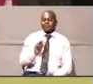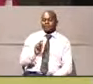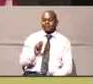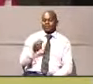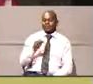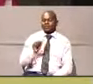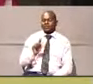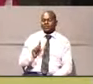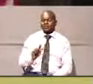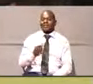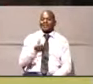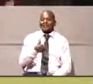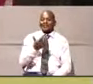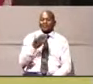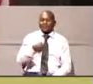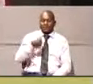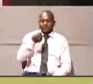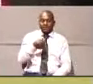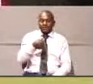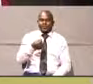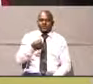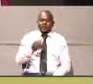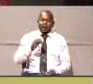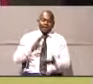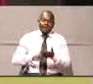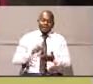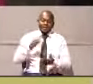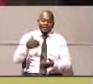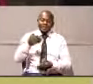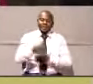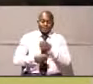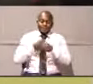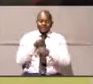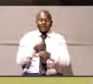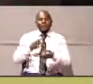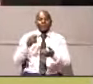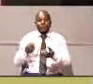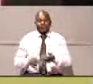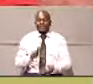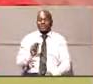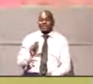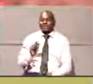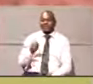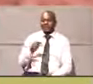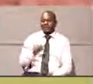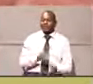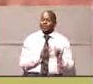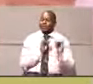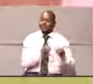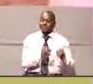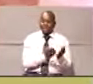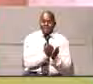at 65 years, which will be March next year. This means Ntagali will still remain the